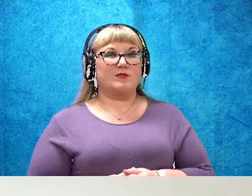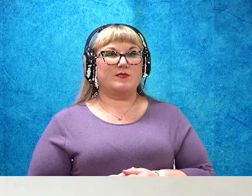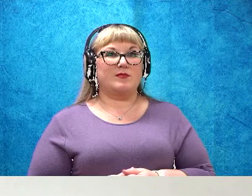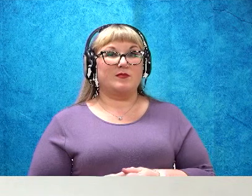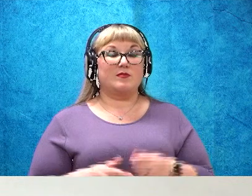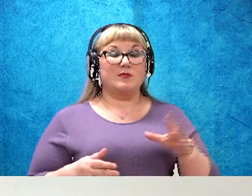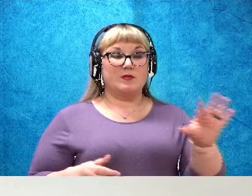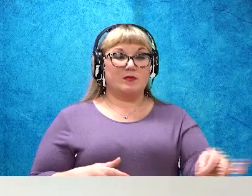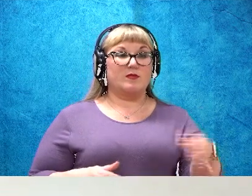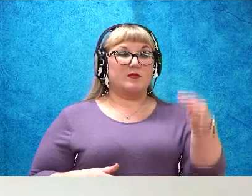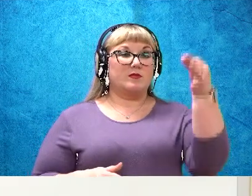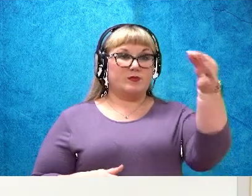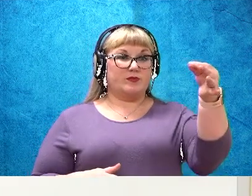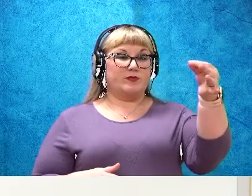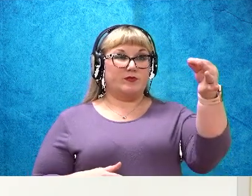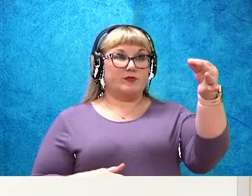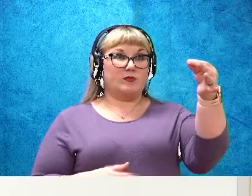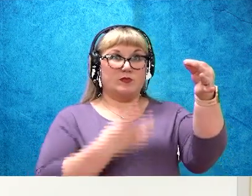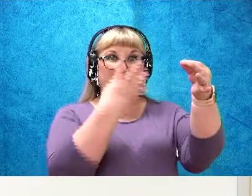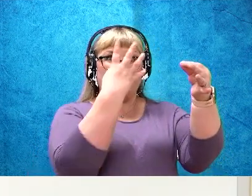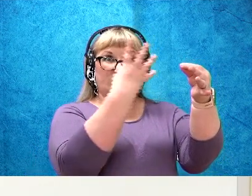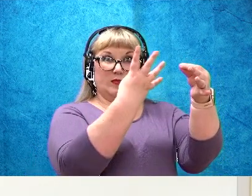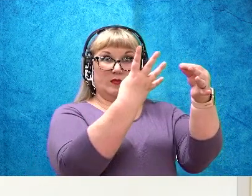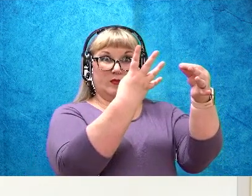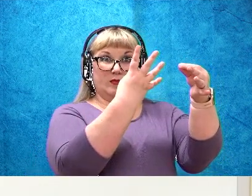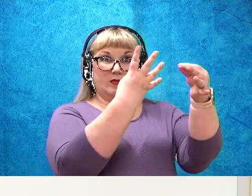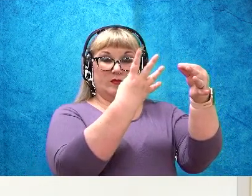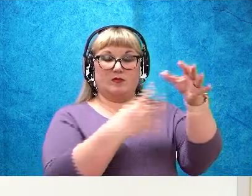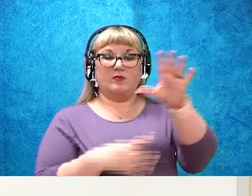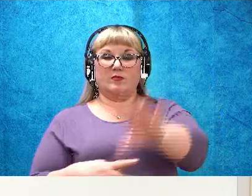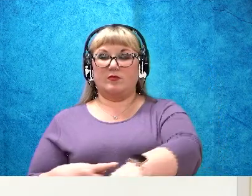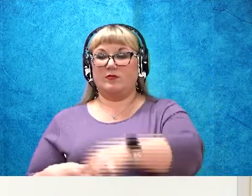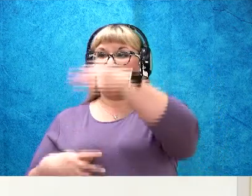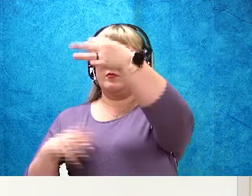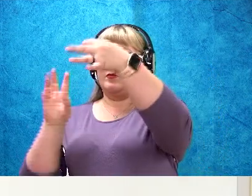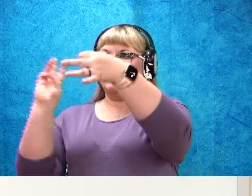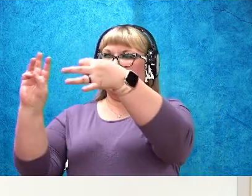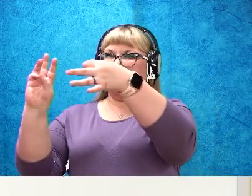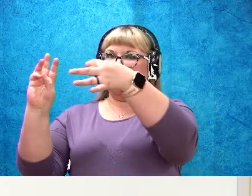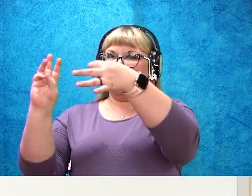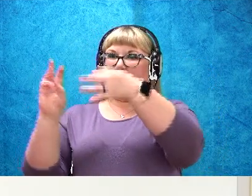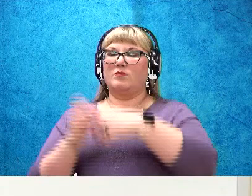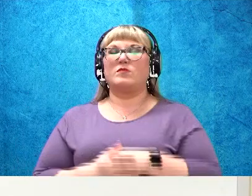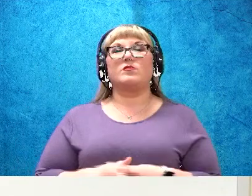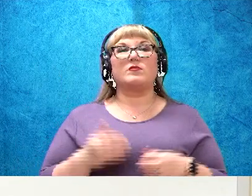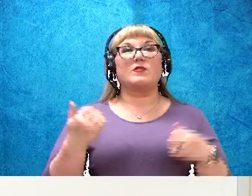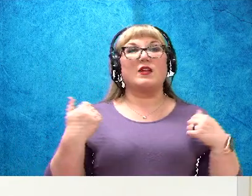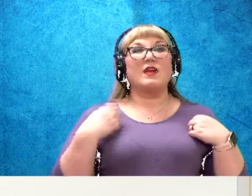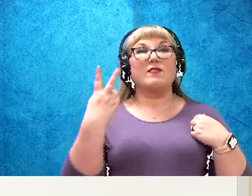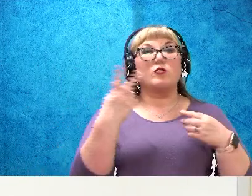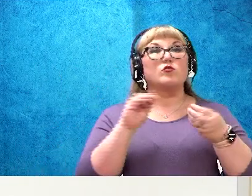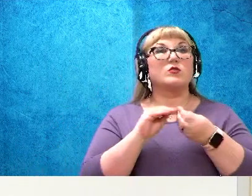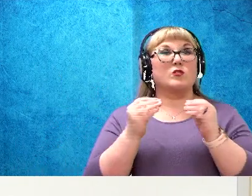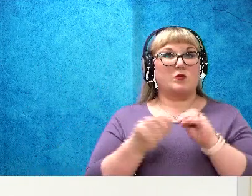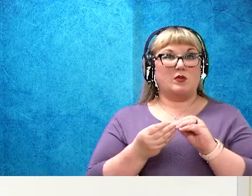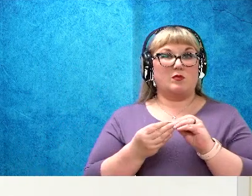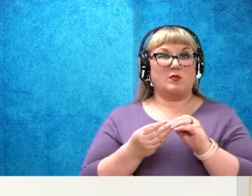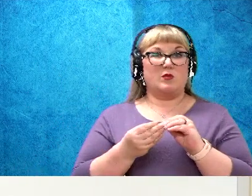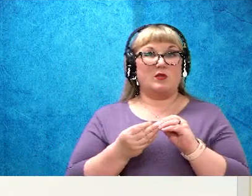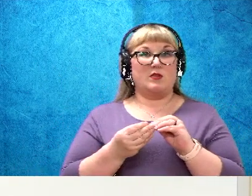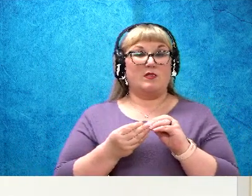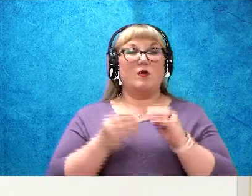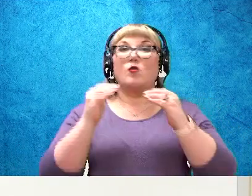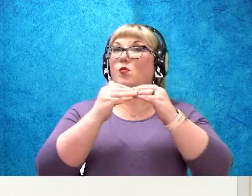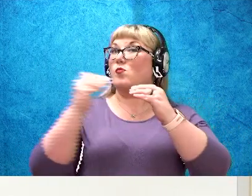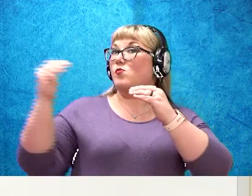I pulled a 4 and a 6. We're working with two-digit numbers going more